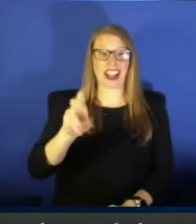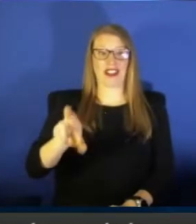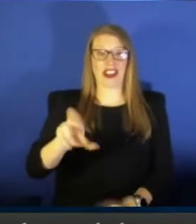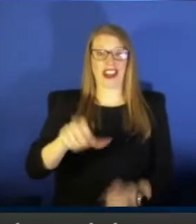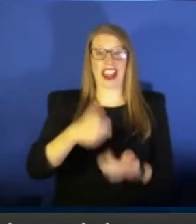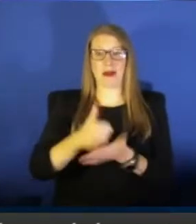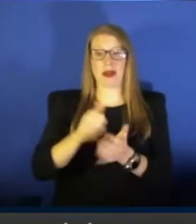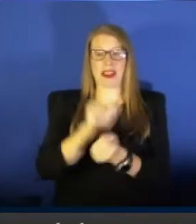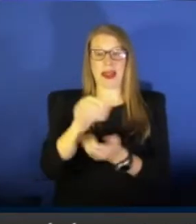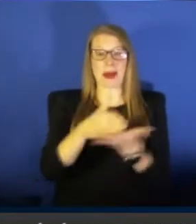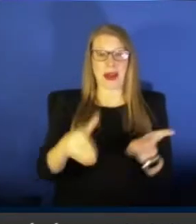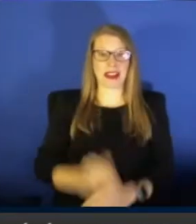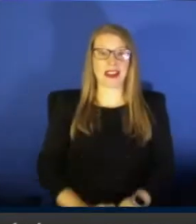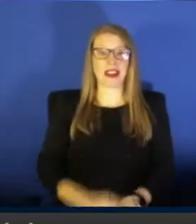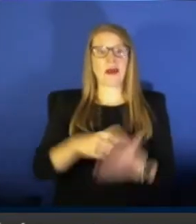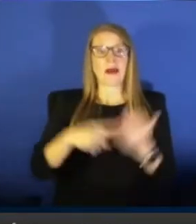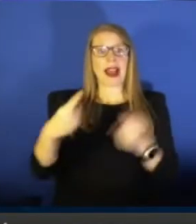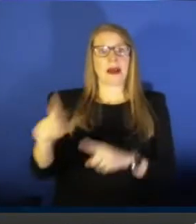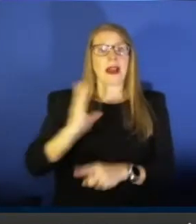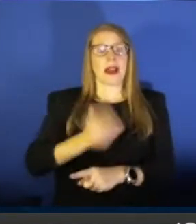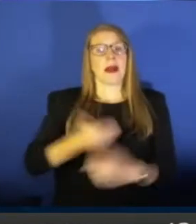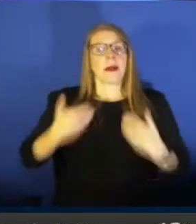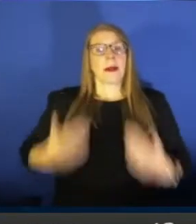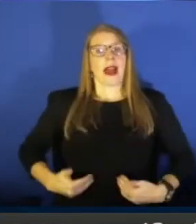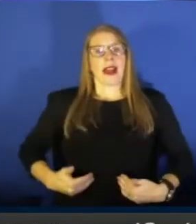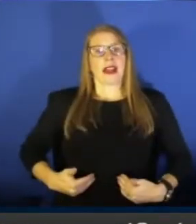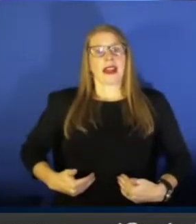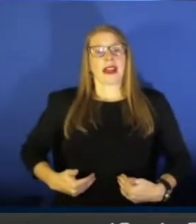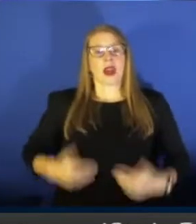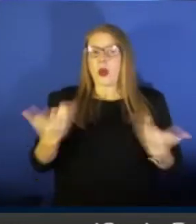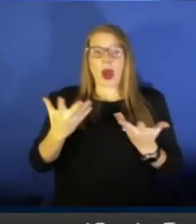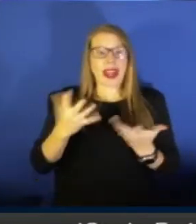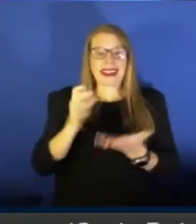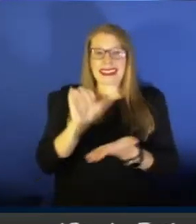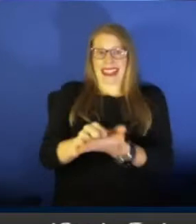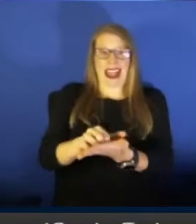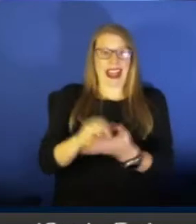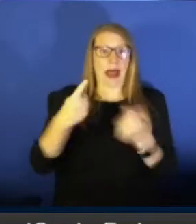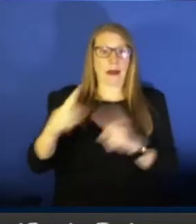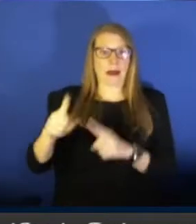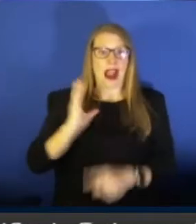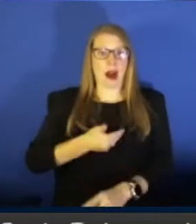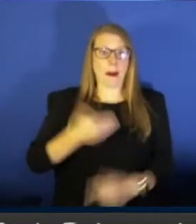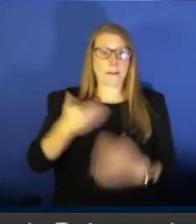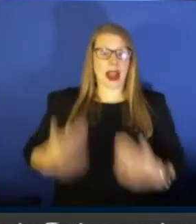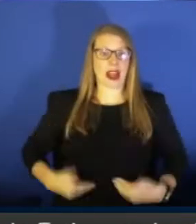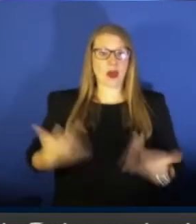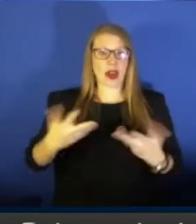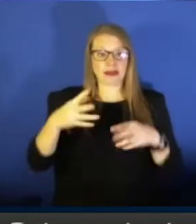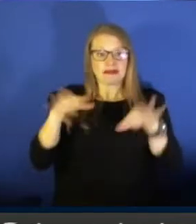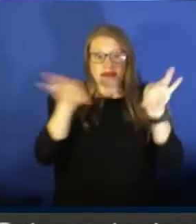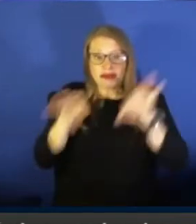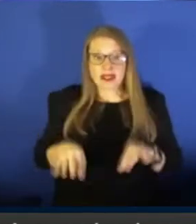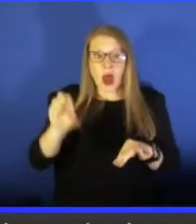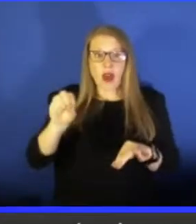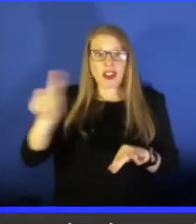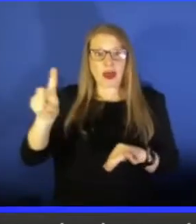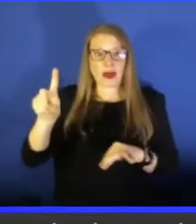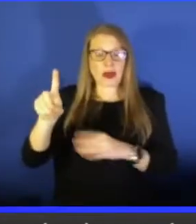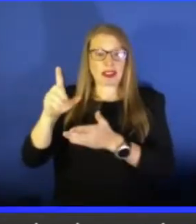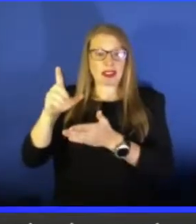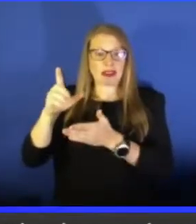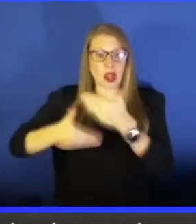Like I say, as far as the side of it that we're looking at, is they're obtaining it usually on the dark web from China.